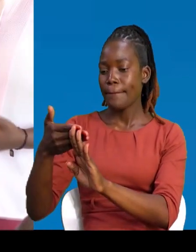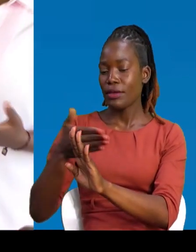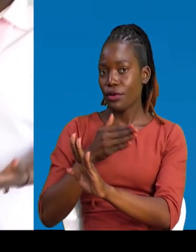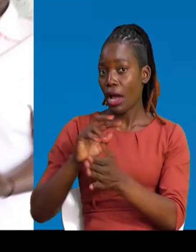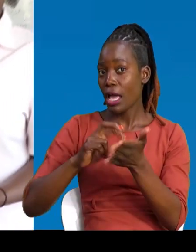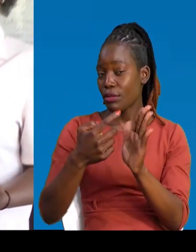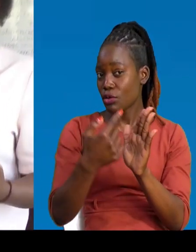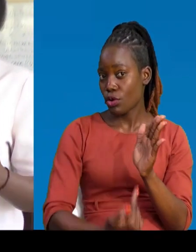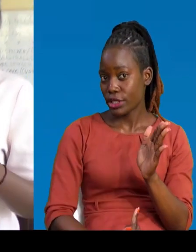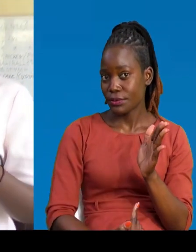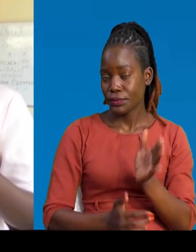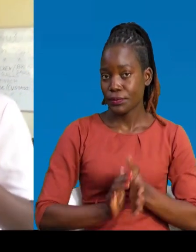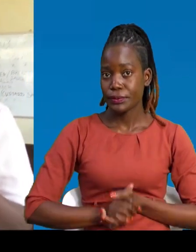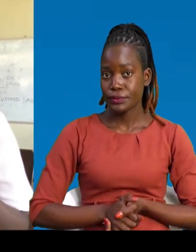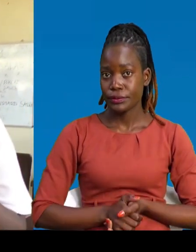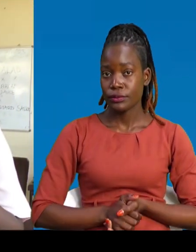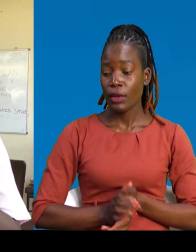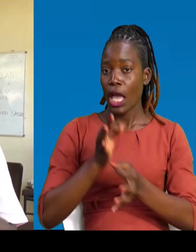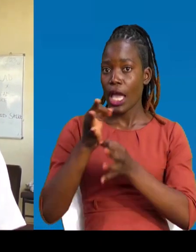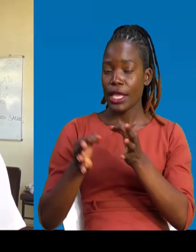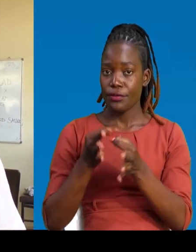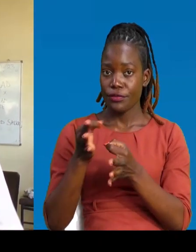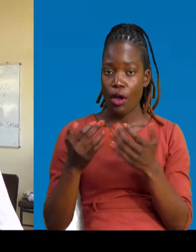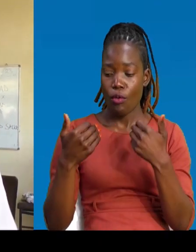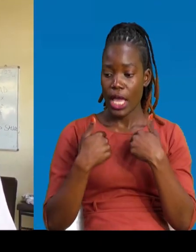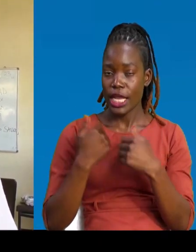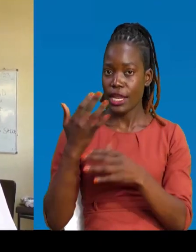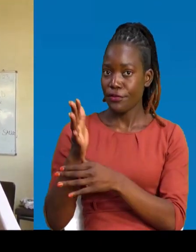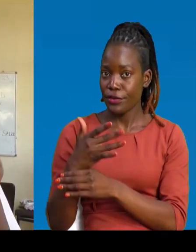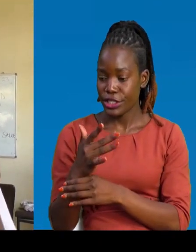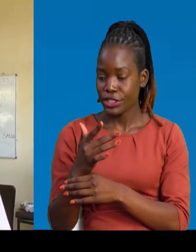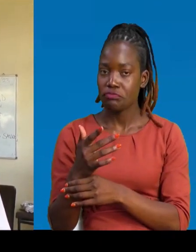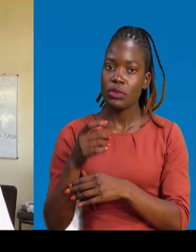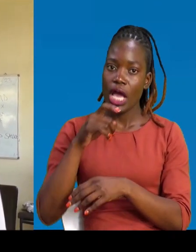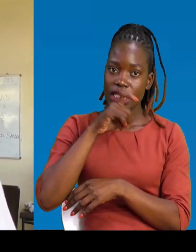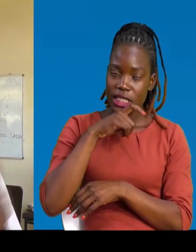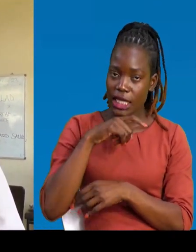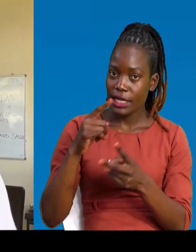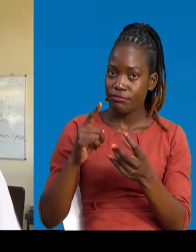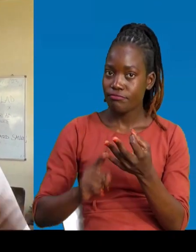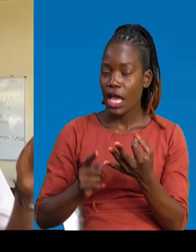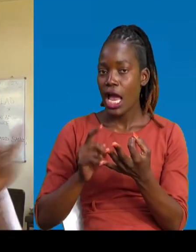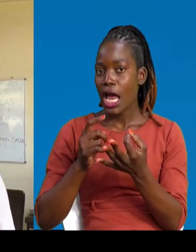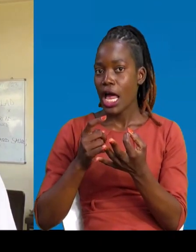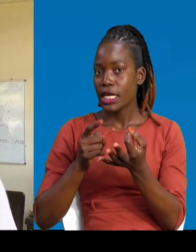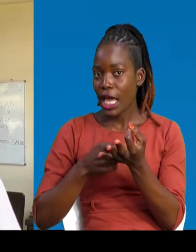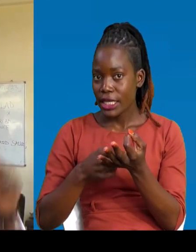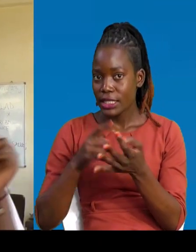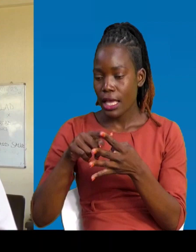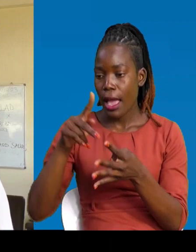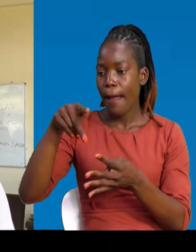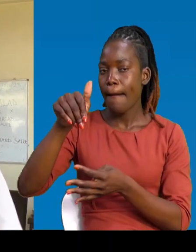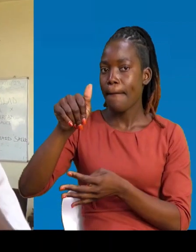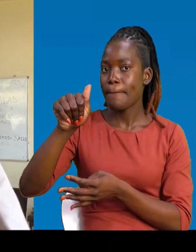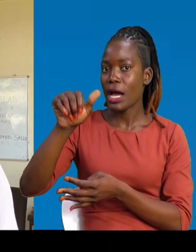setup, that means if there was fish, there was chicken, there was rice, there was pasta, there was bubble